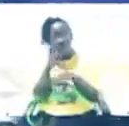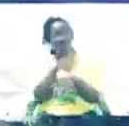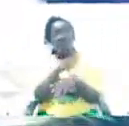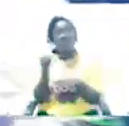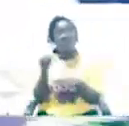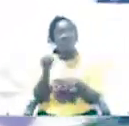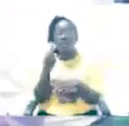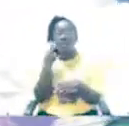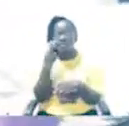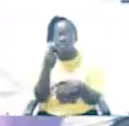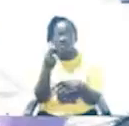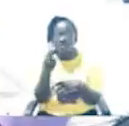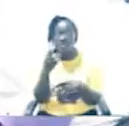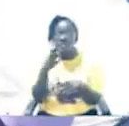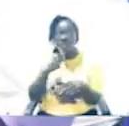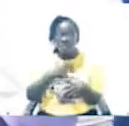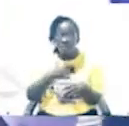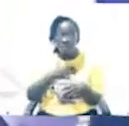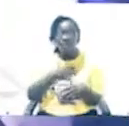my father